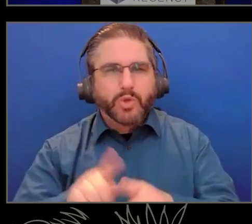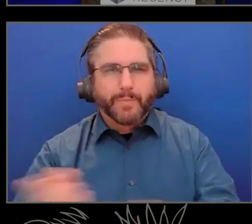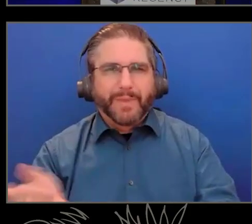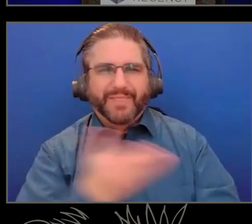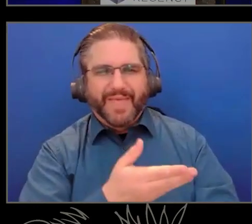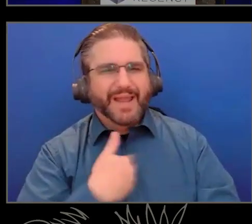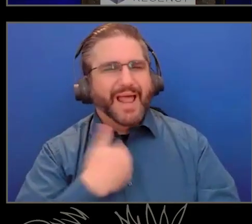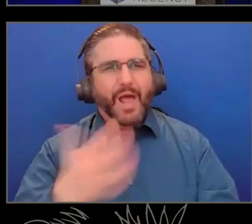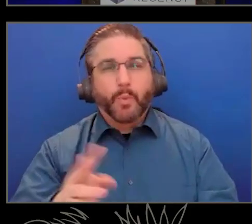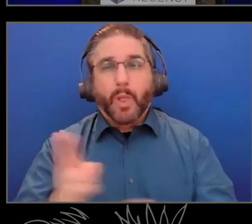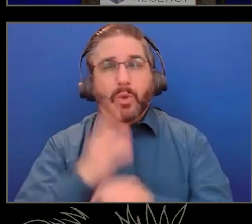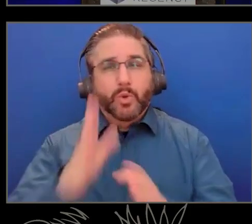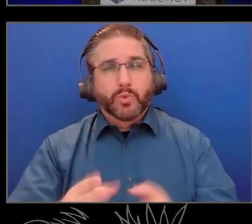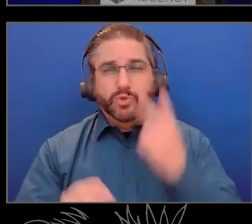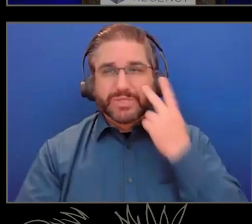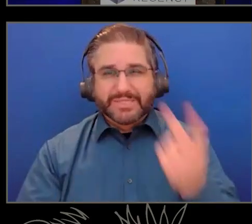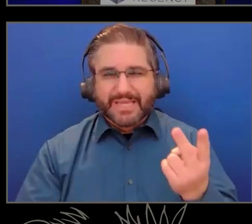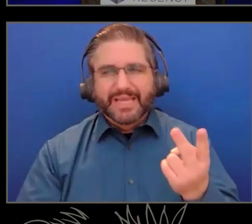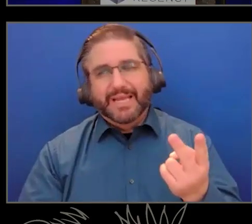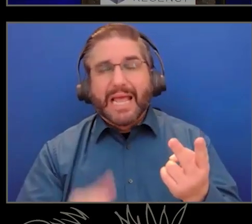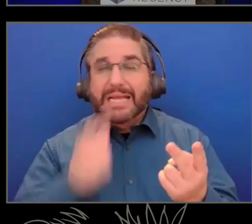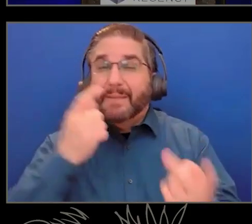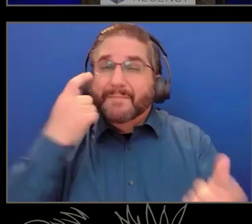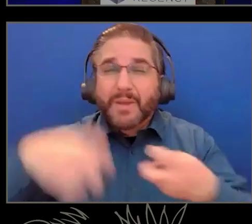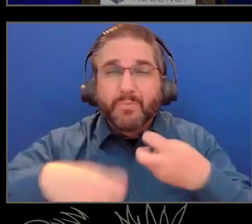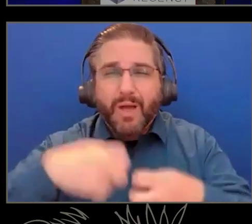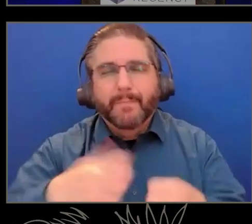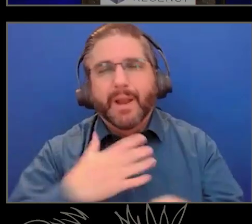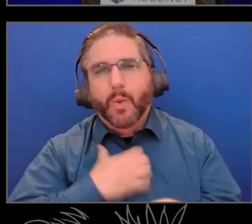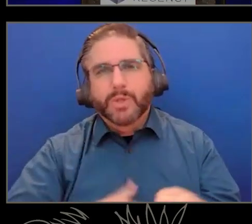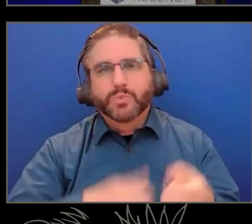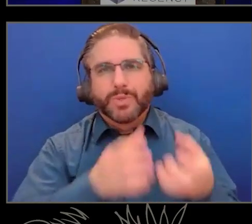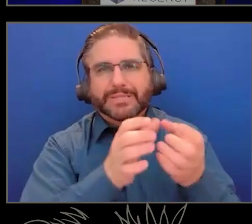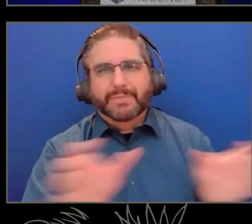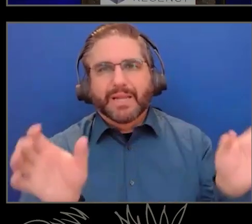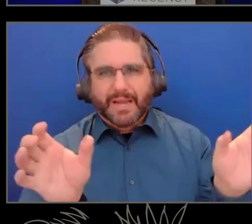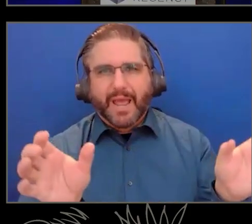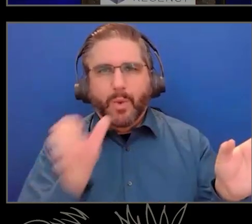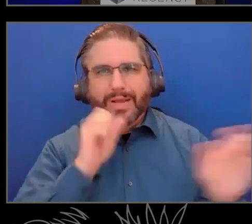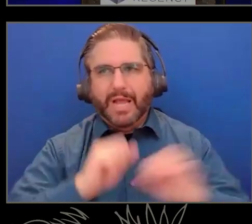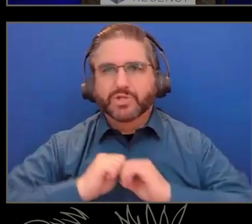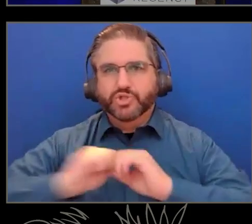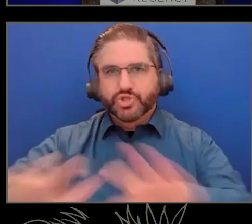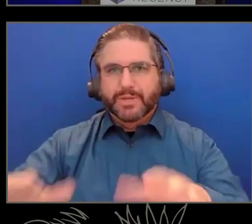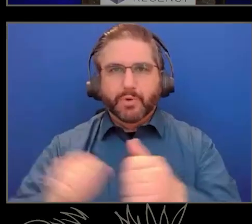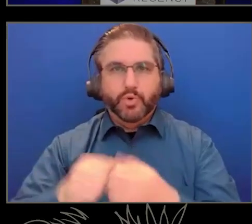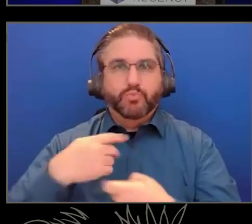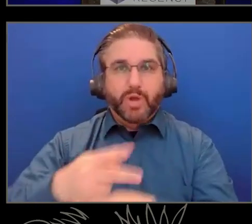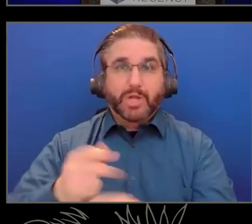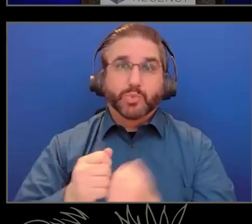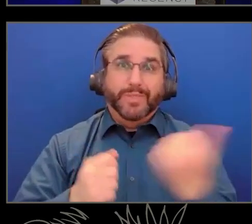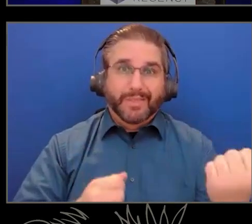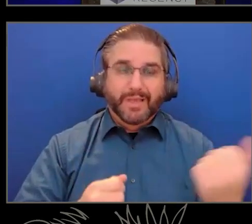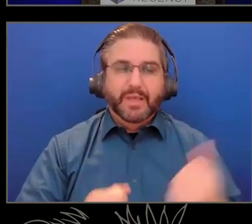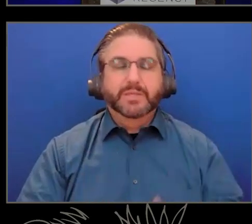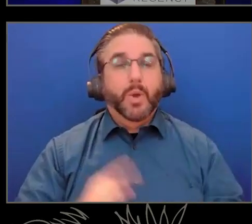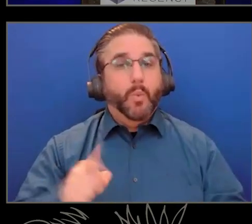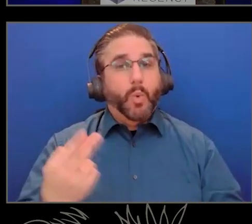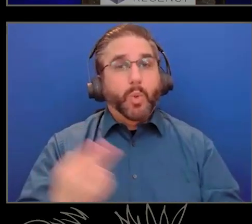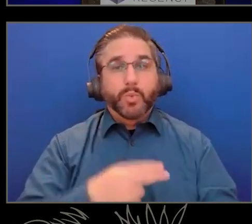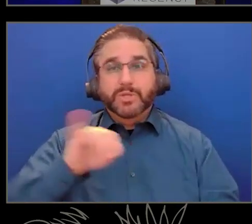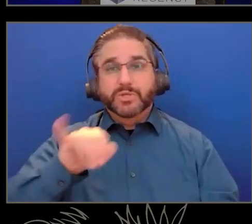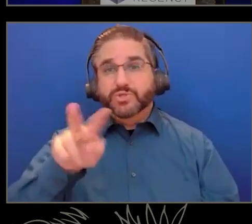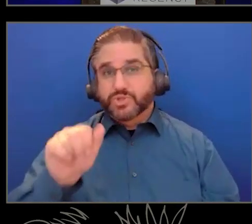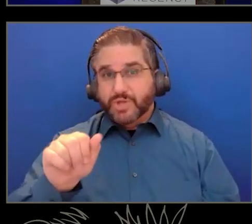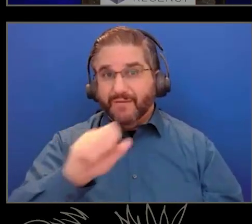seeing these. Not a huge deal, but it'd be nice if we could kind of split this out and not ship this to production. Well, since we're just using JavaScript, what we can